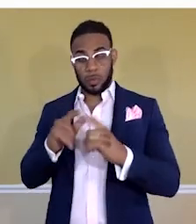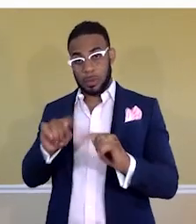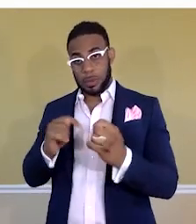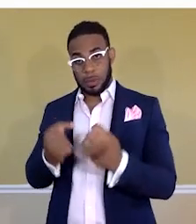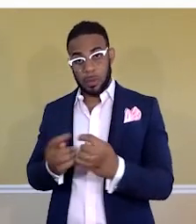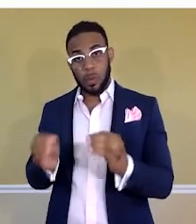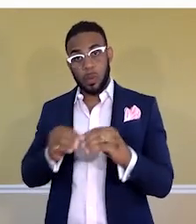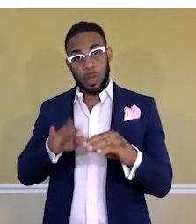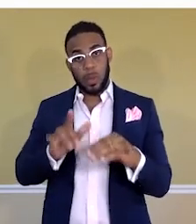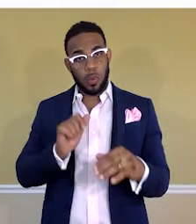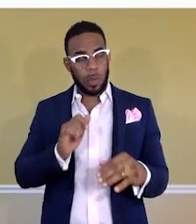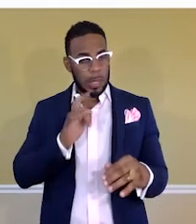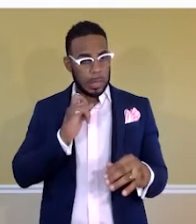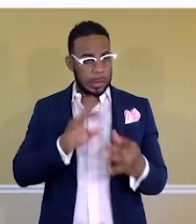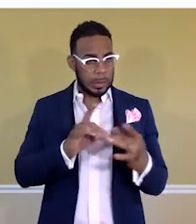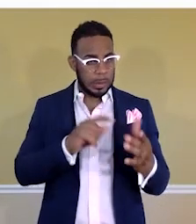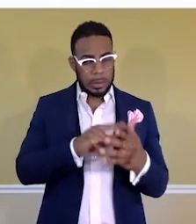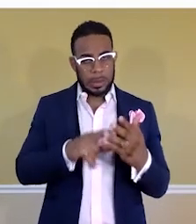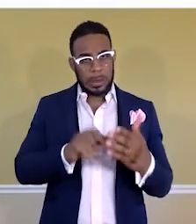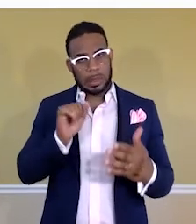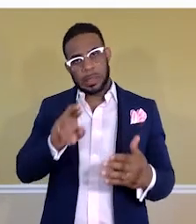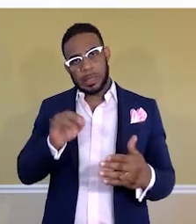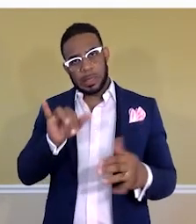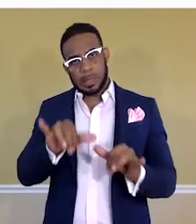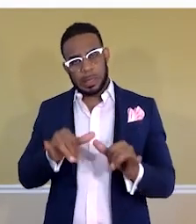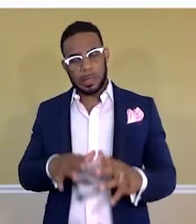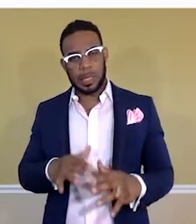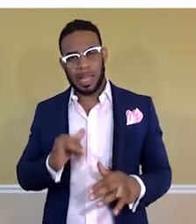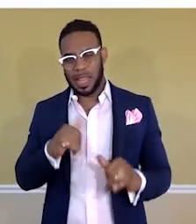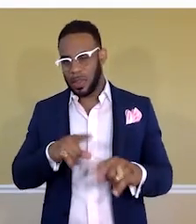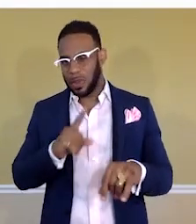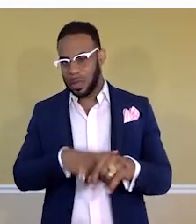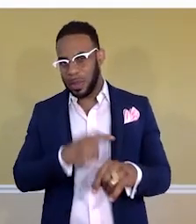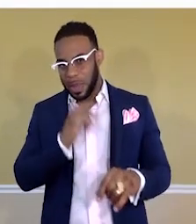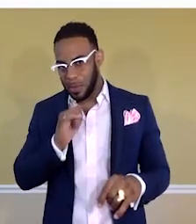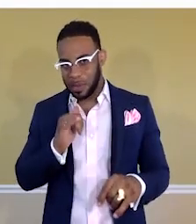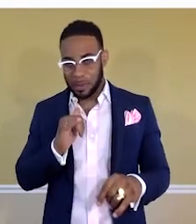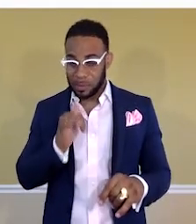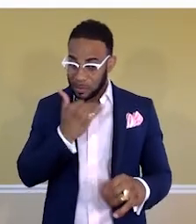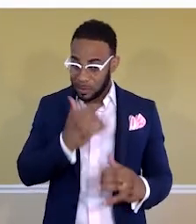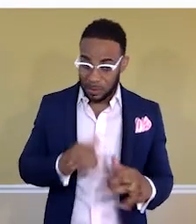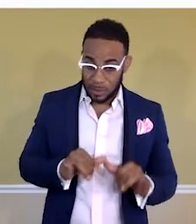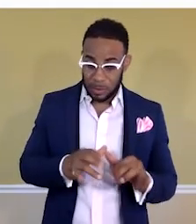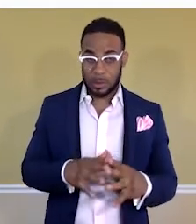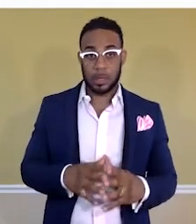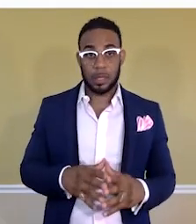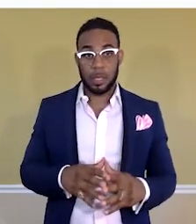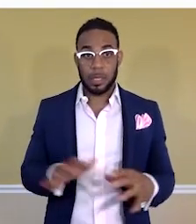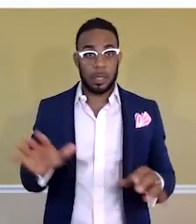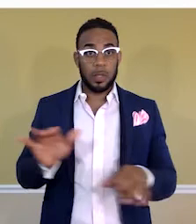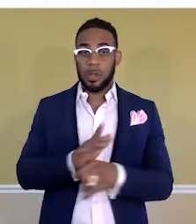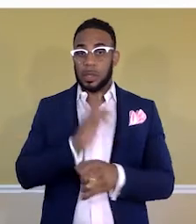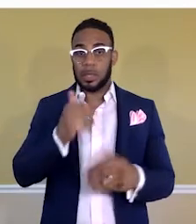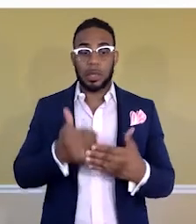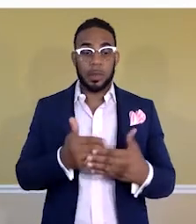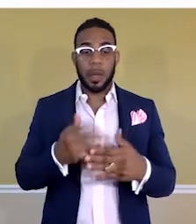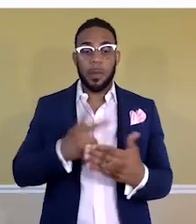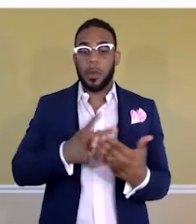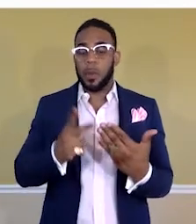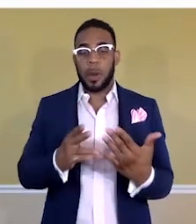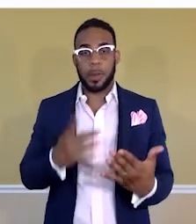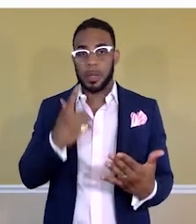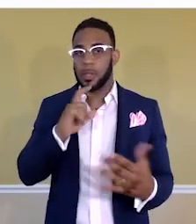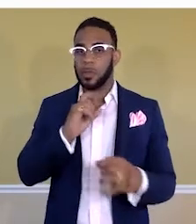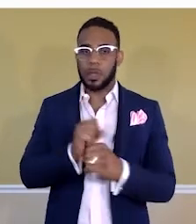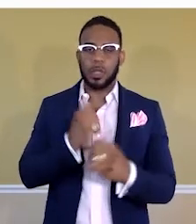team more than what he was even seeing from a senior engineers. At the time, I was an associate engineer, total just baby programmer,